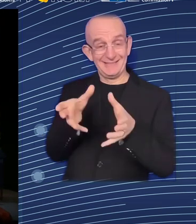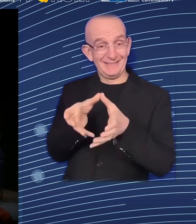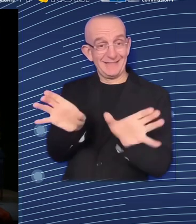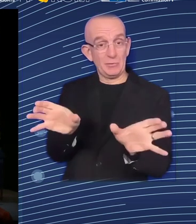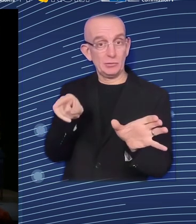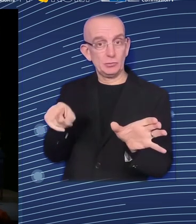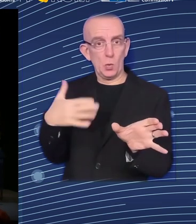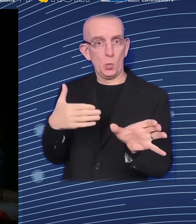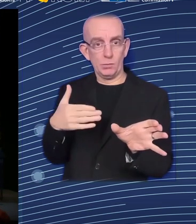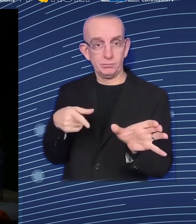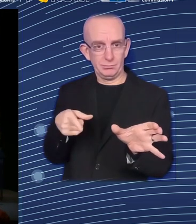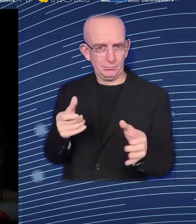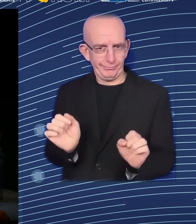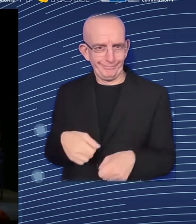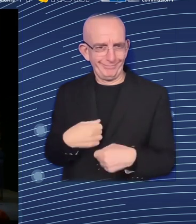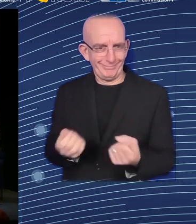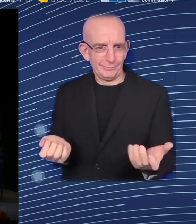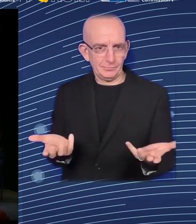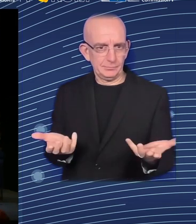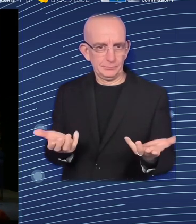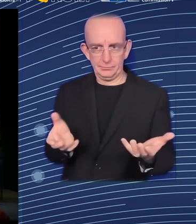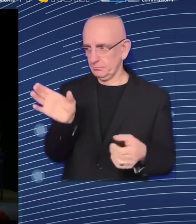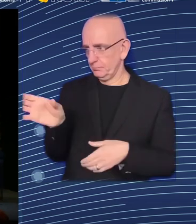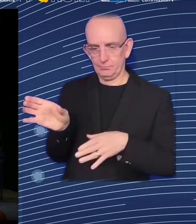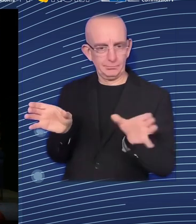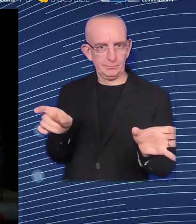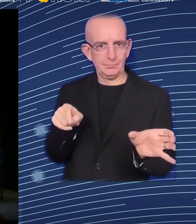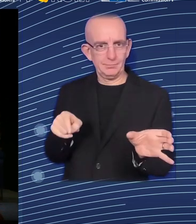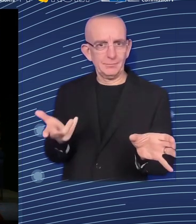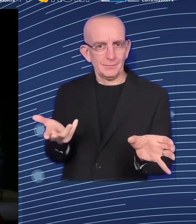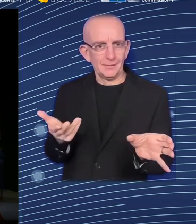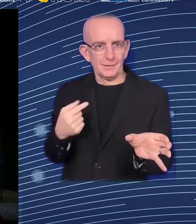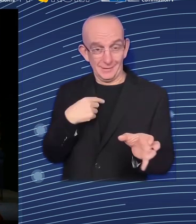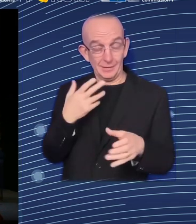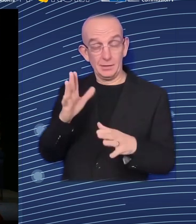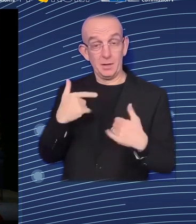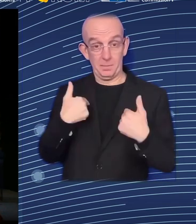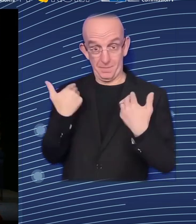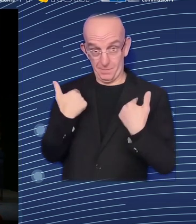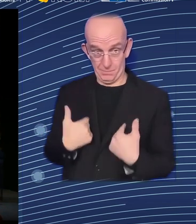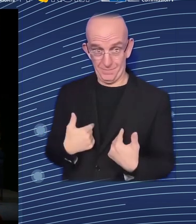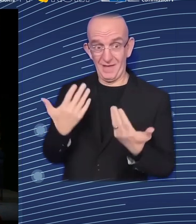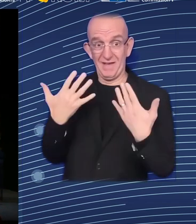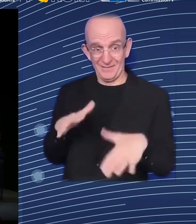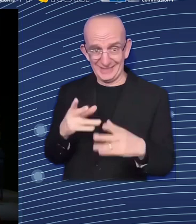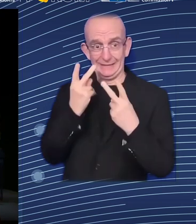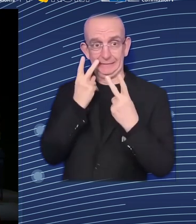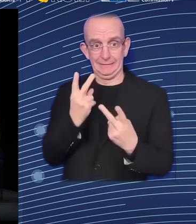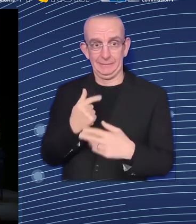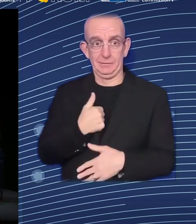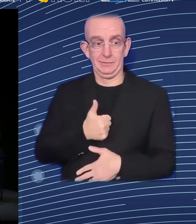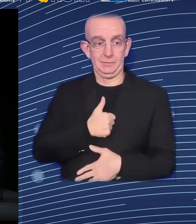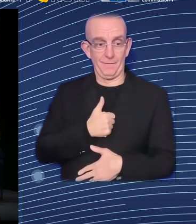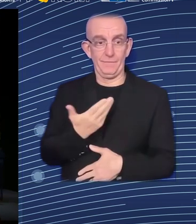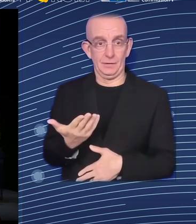personally, and I've encouraged people to go for jobs and so on, women to go for jobs, and I don't really